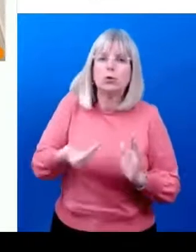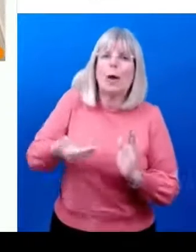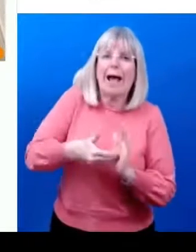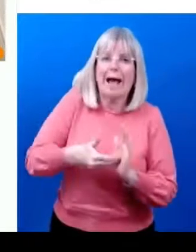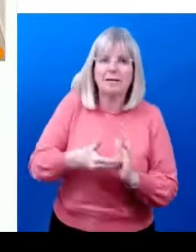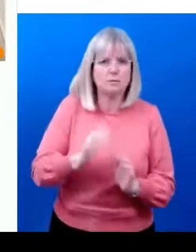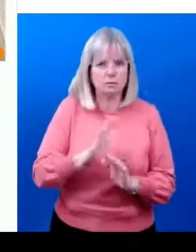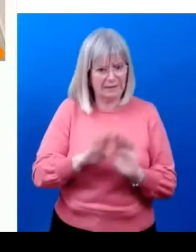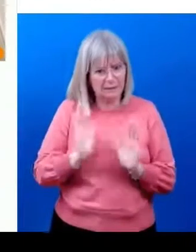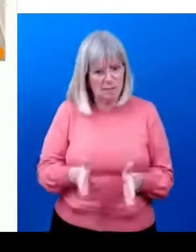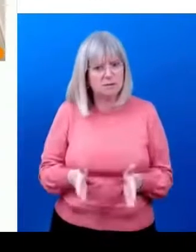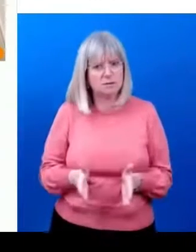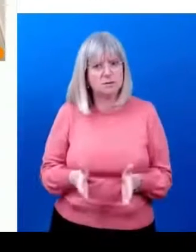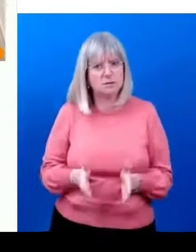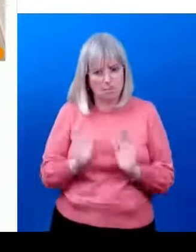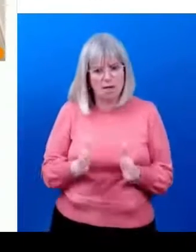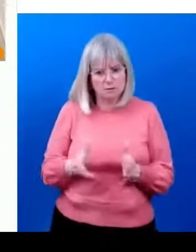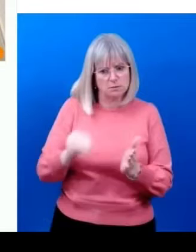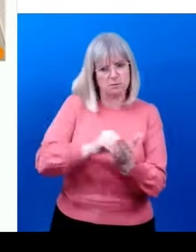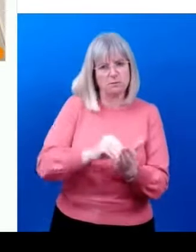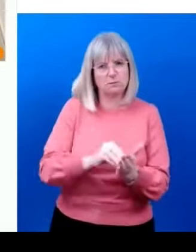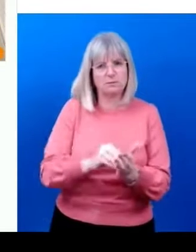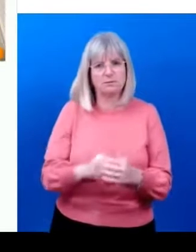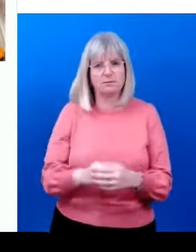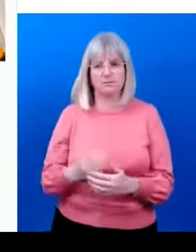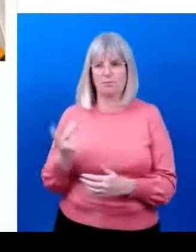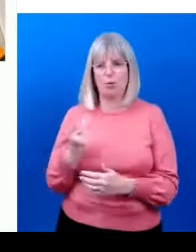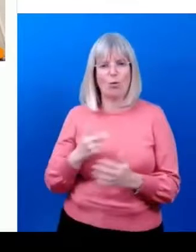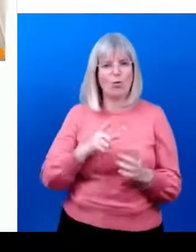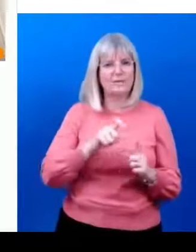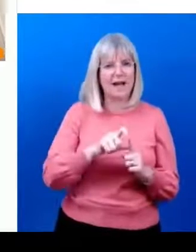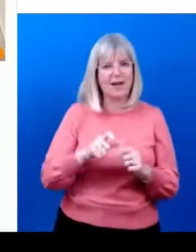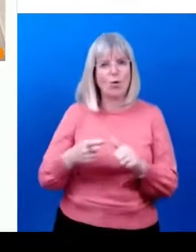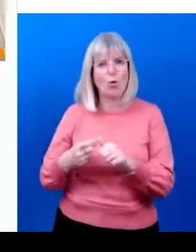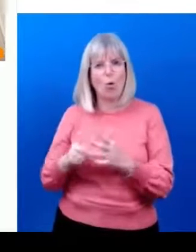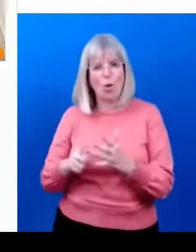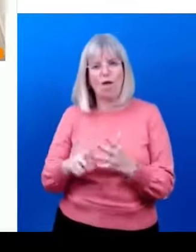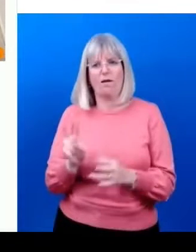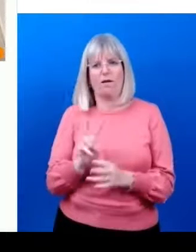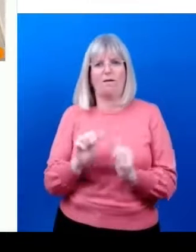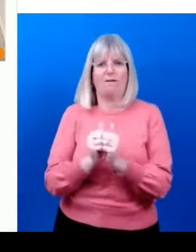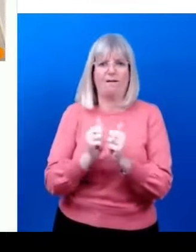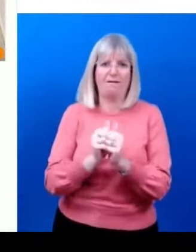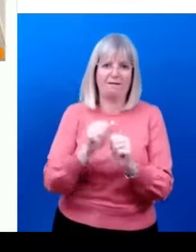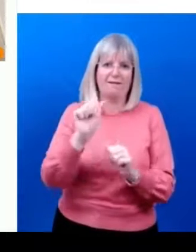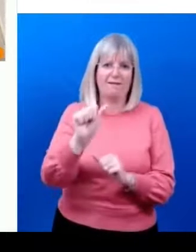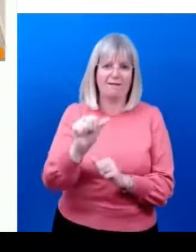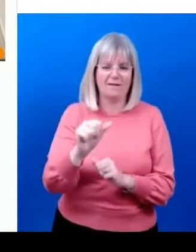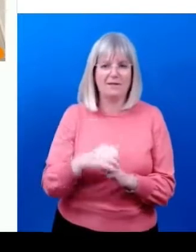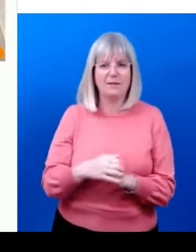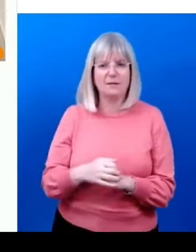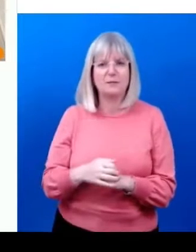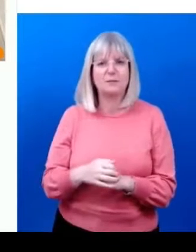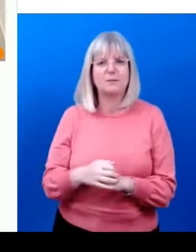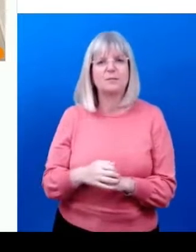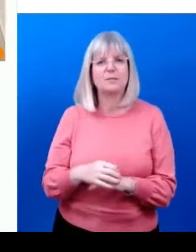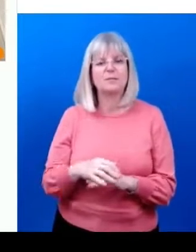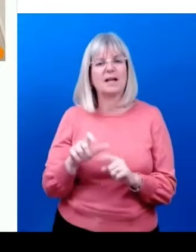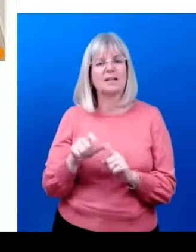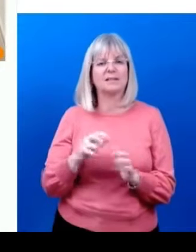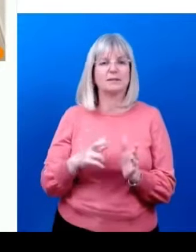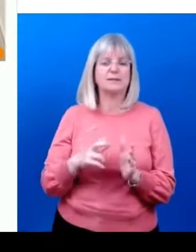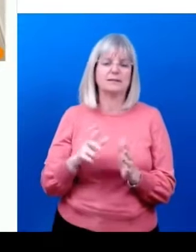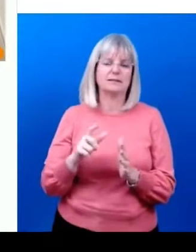agree. It's so annoying, and you see our former president not even making